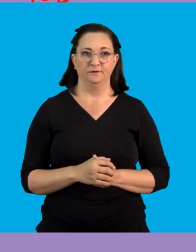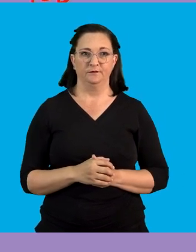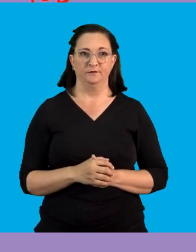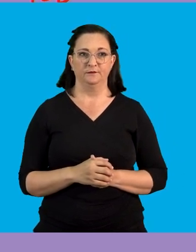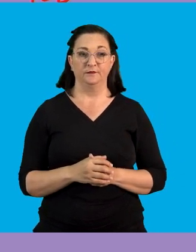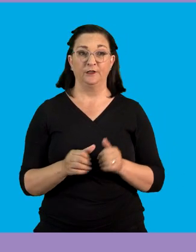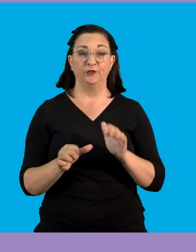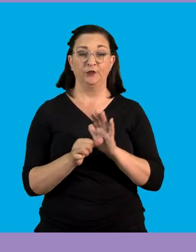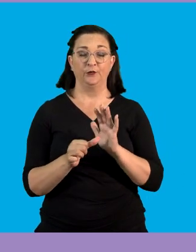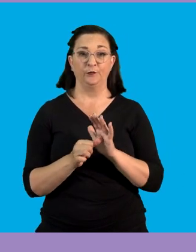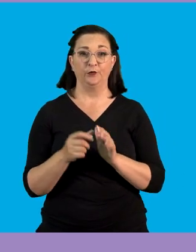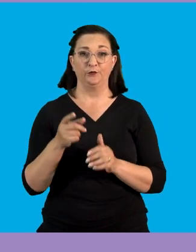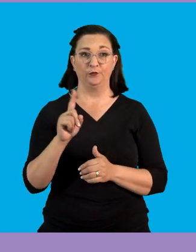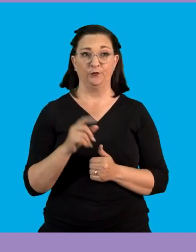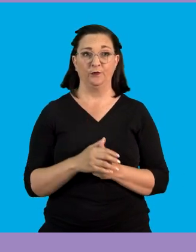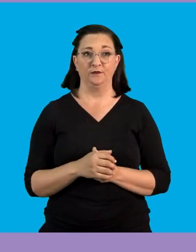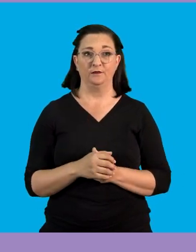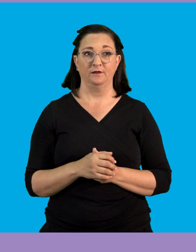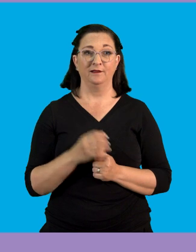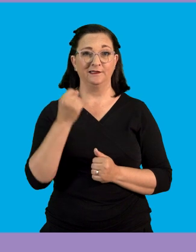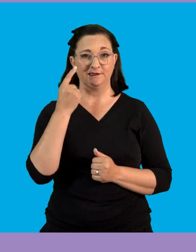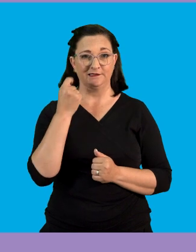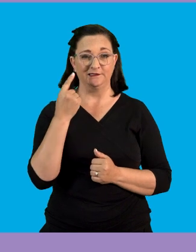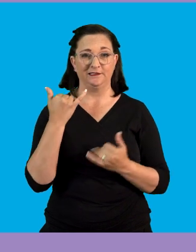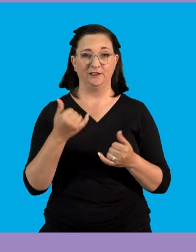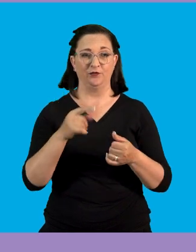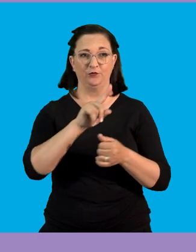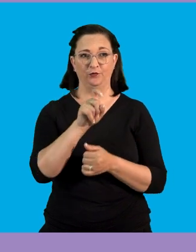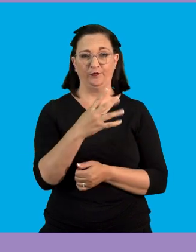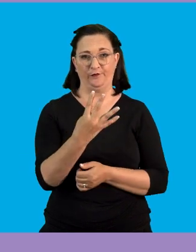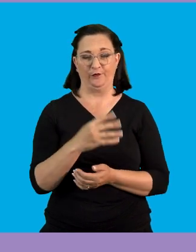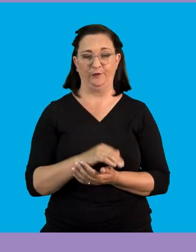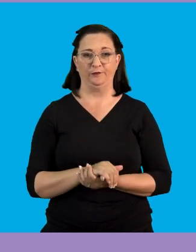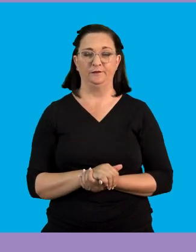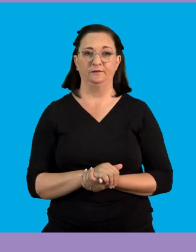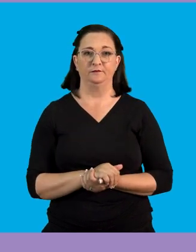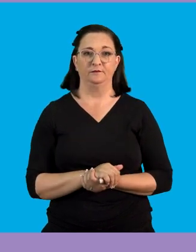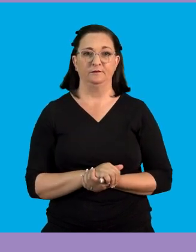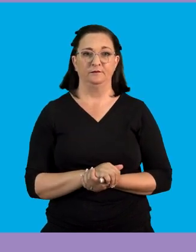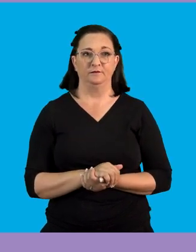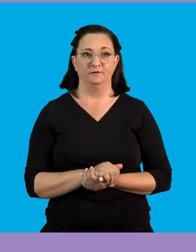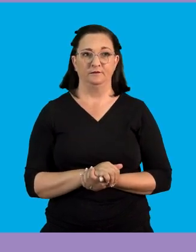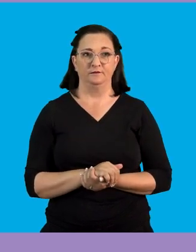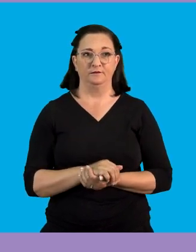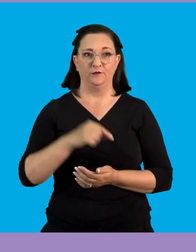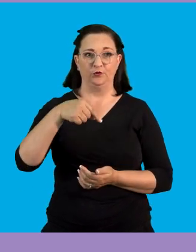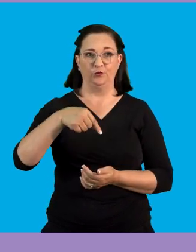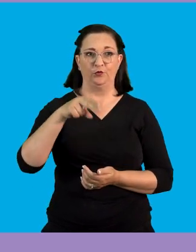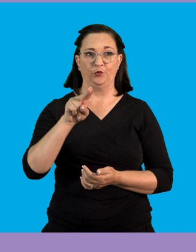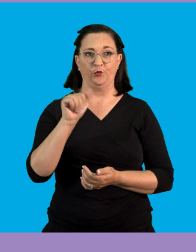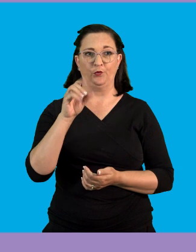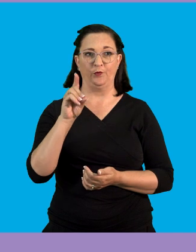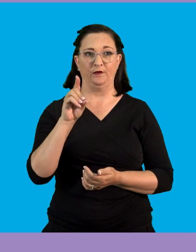Reason is very important for us to show our understanding. Let's move to the fourth question. And it says, in